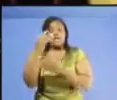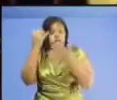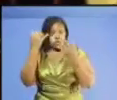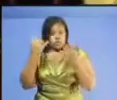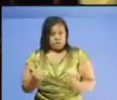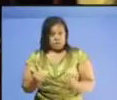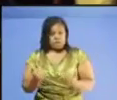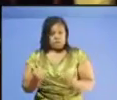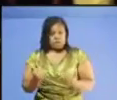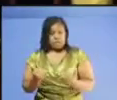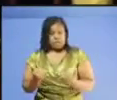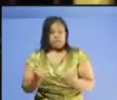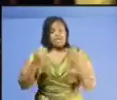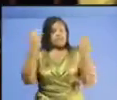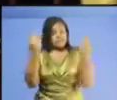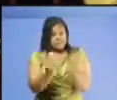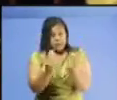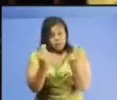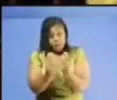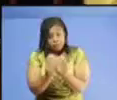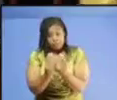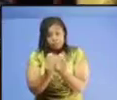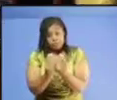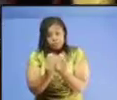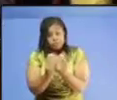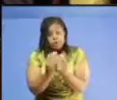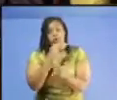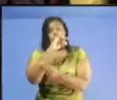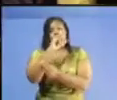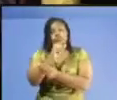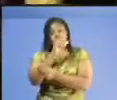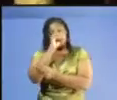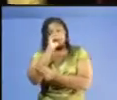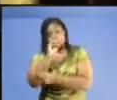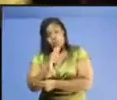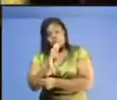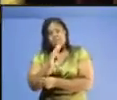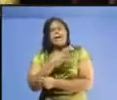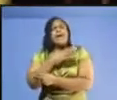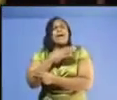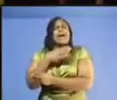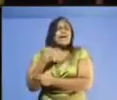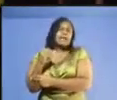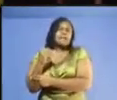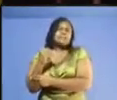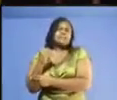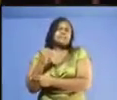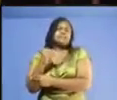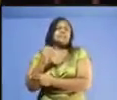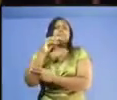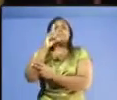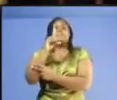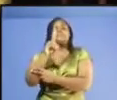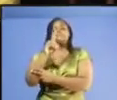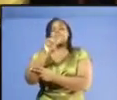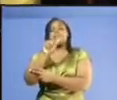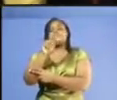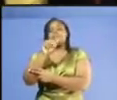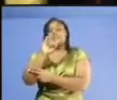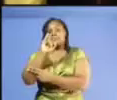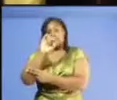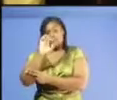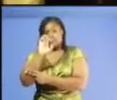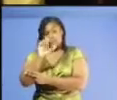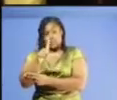Job, and Daniel were in the land. Noah, Job,